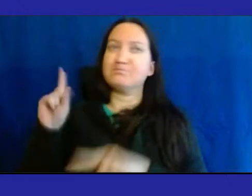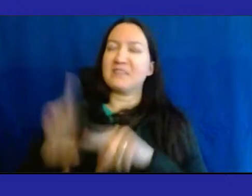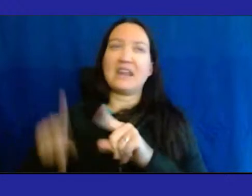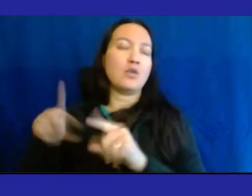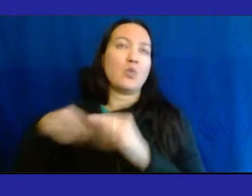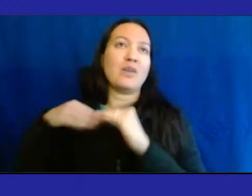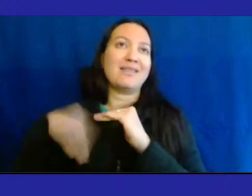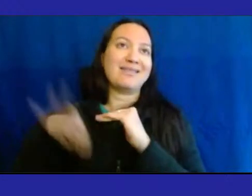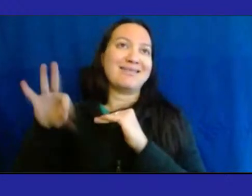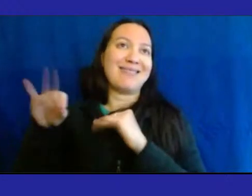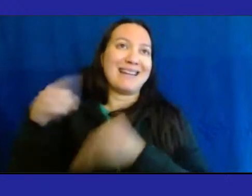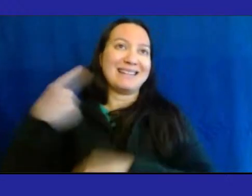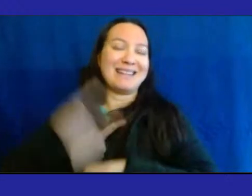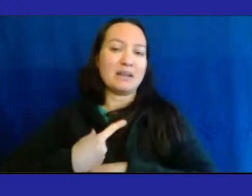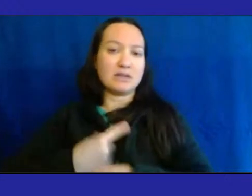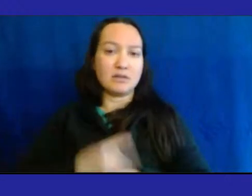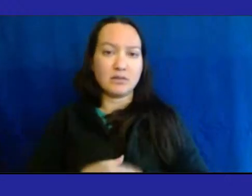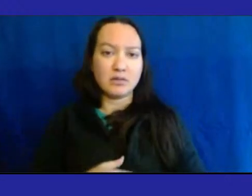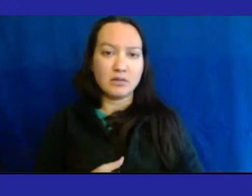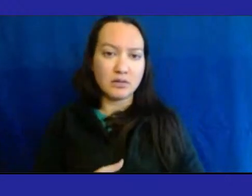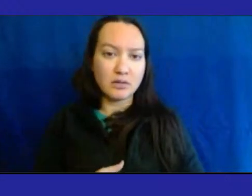We spoke with the